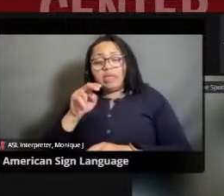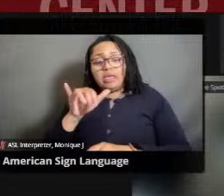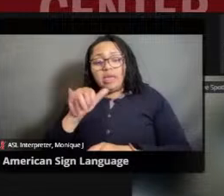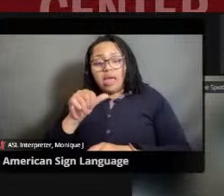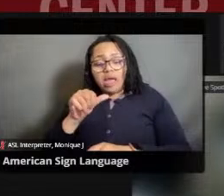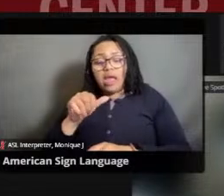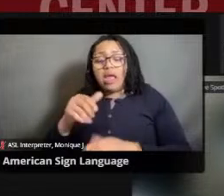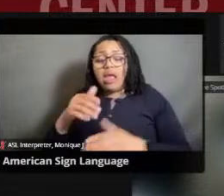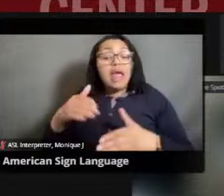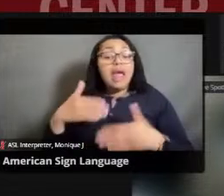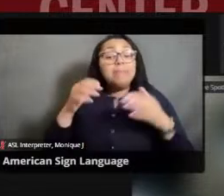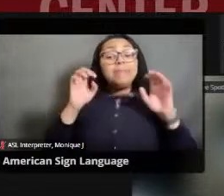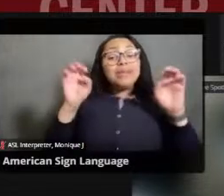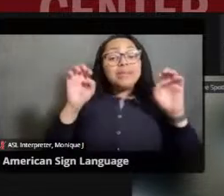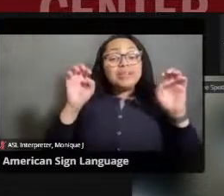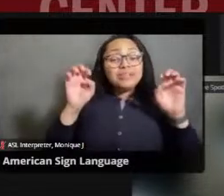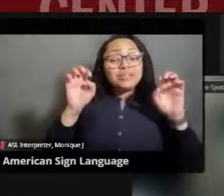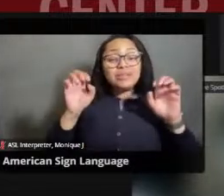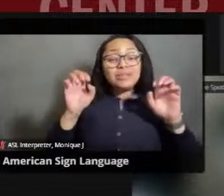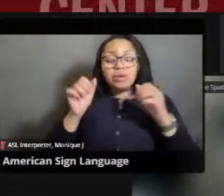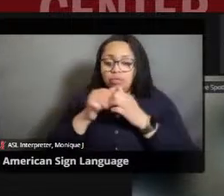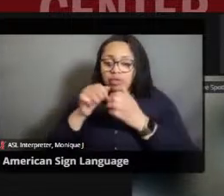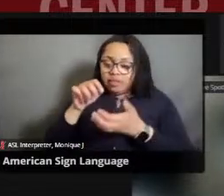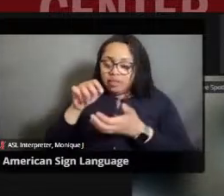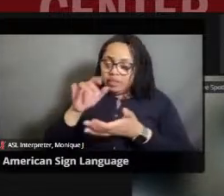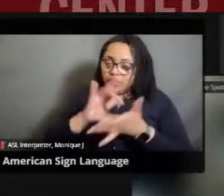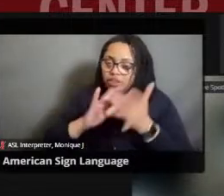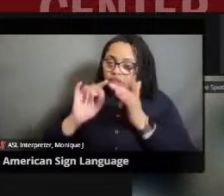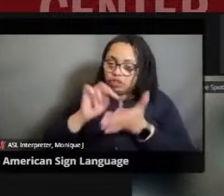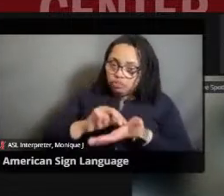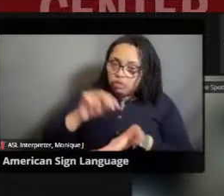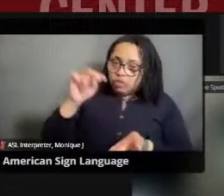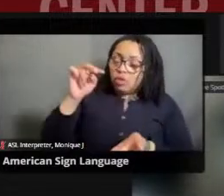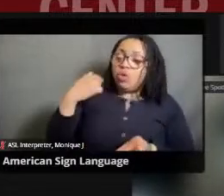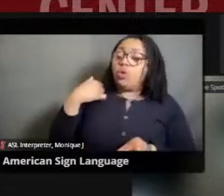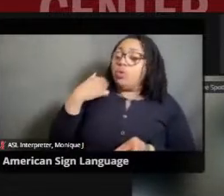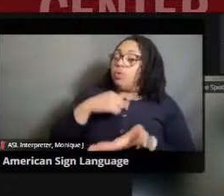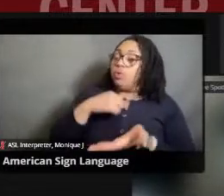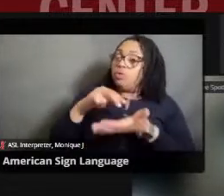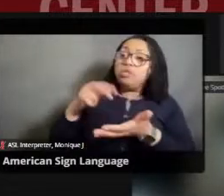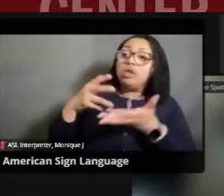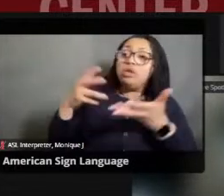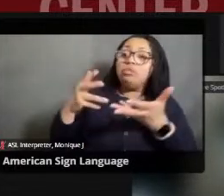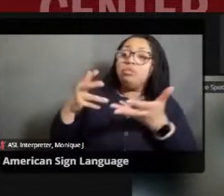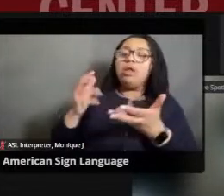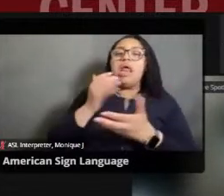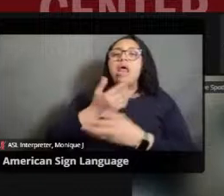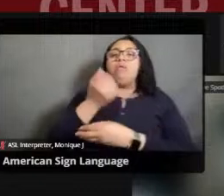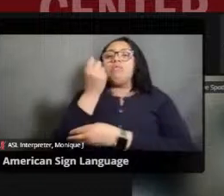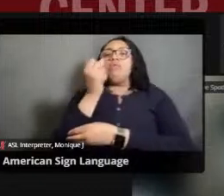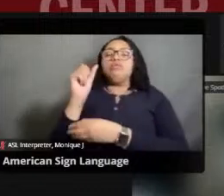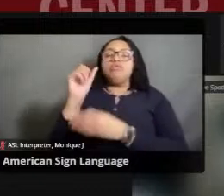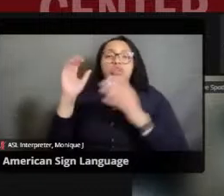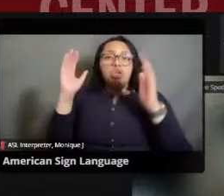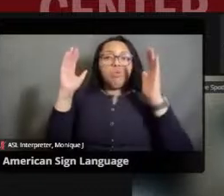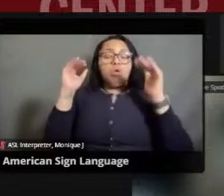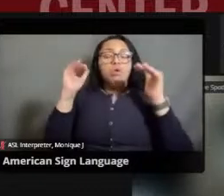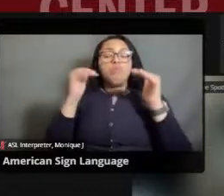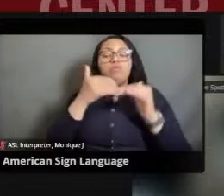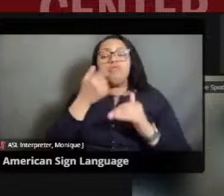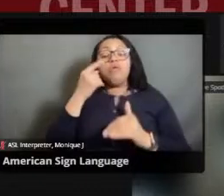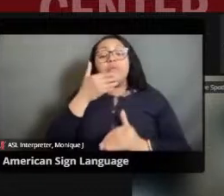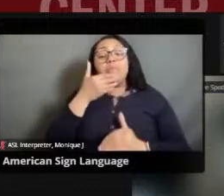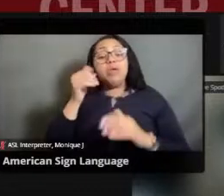Jesus's resurrection, we resurrect our revolutionary hope for a better world, our